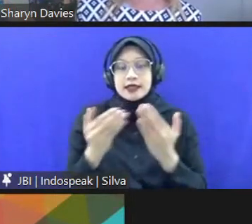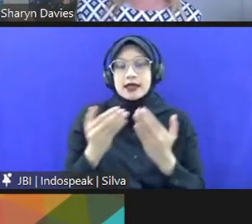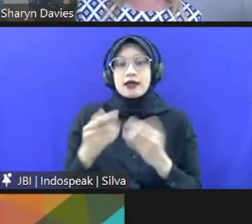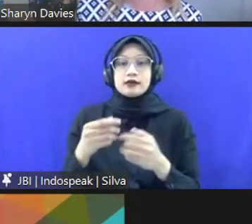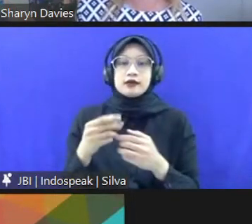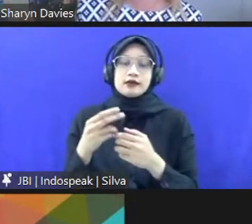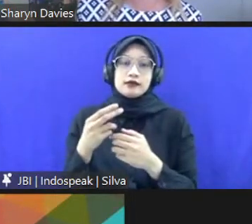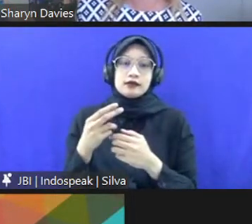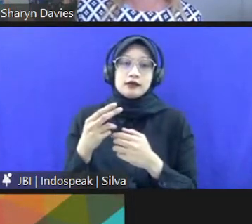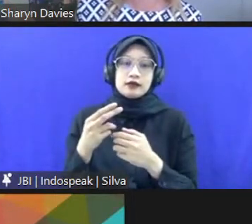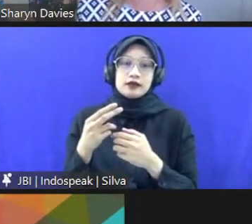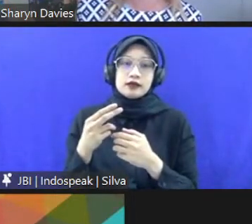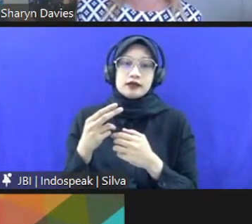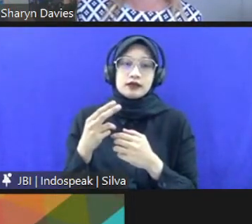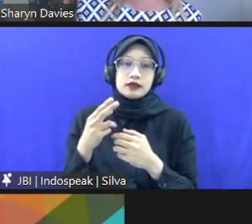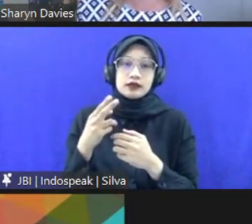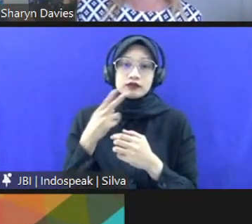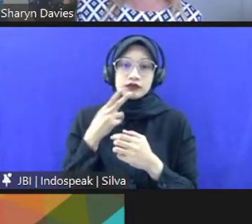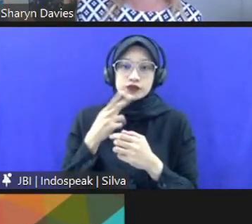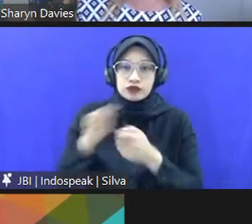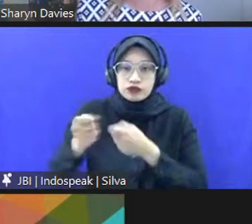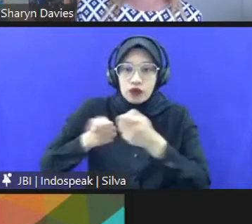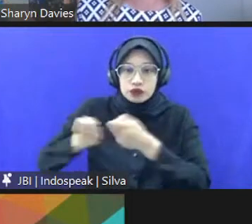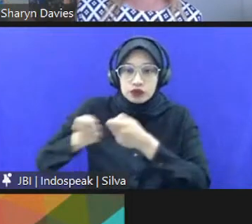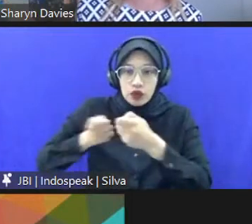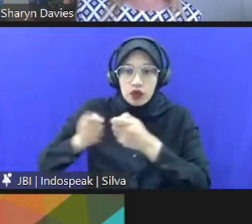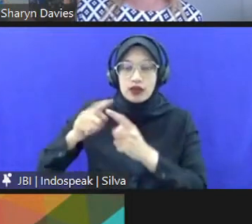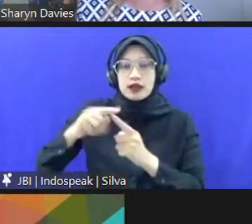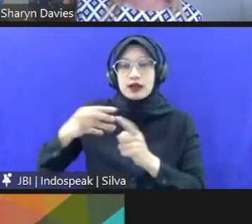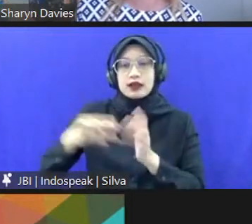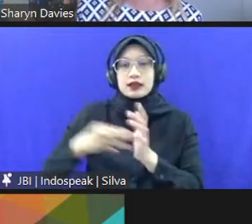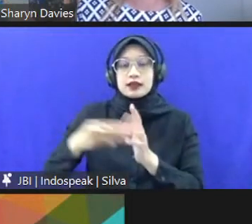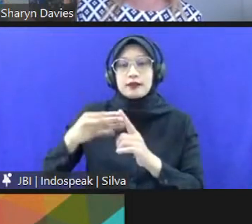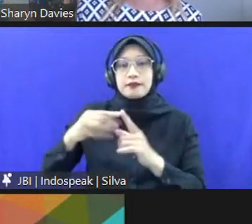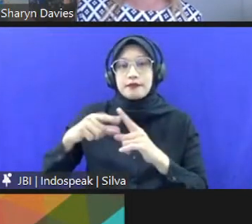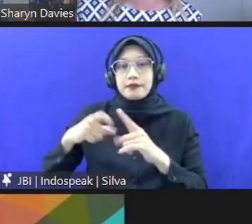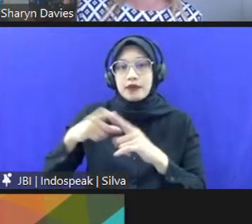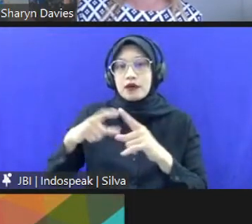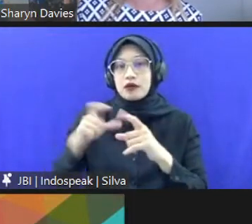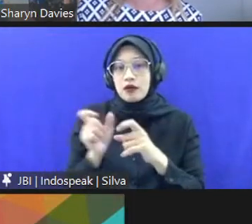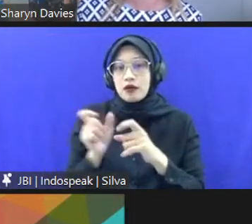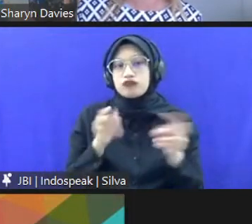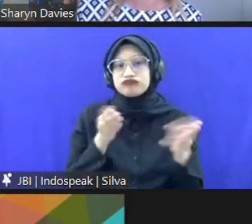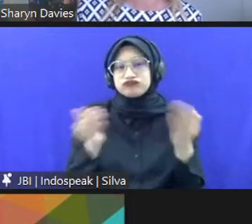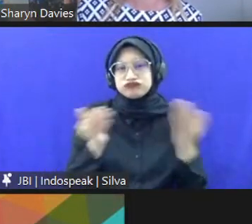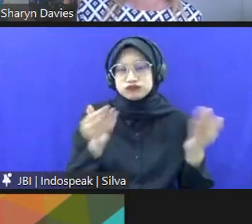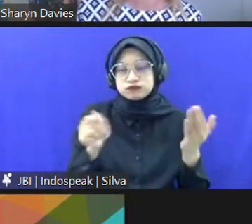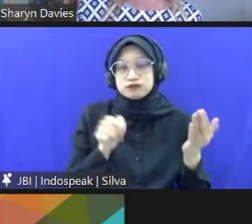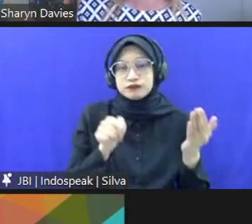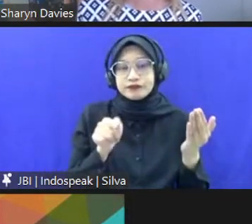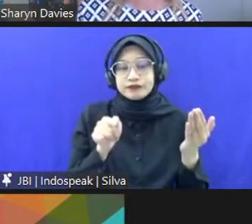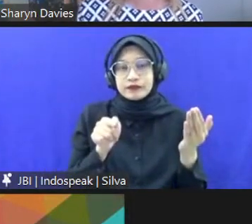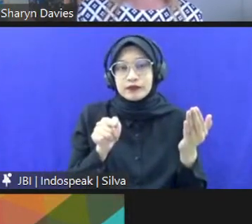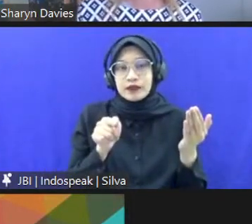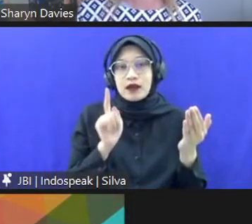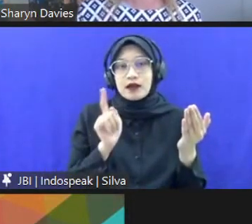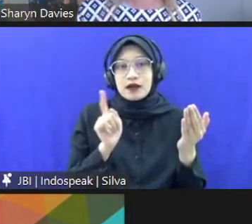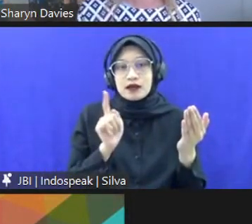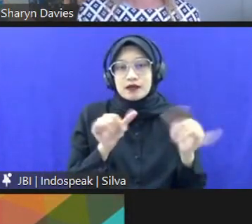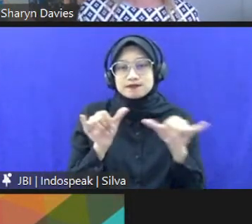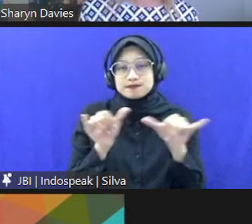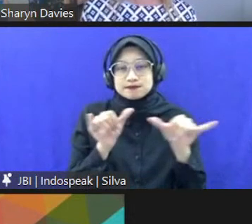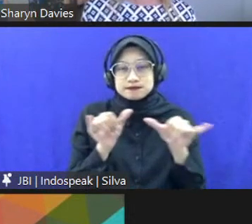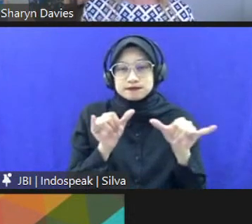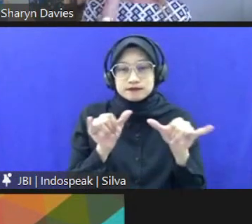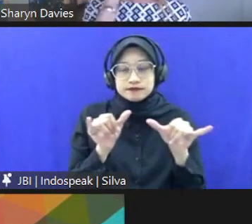pressure can counterbalance predatory interests. You know, that seems to be the point of, or the